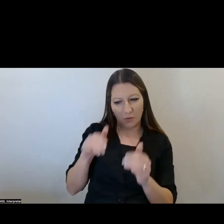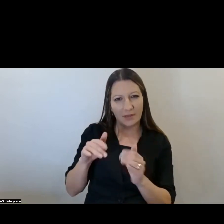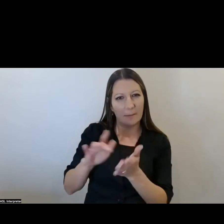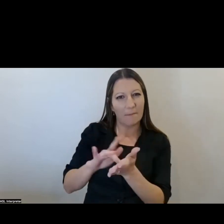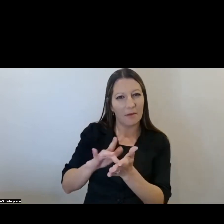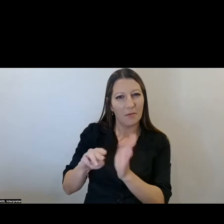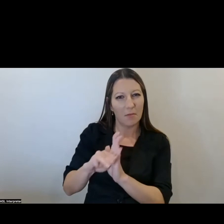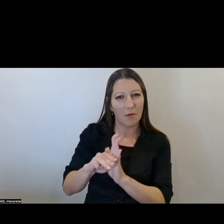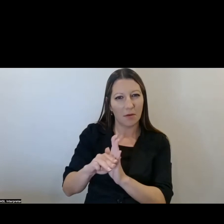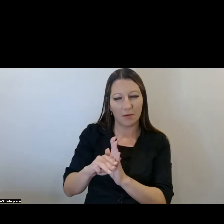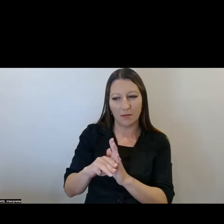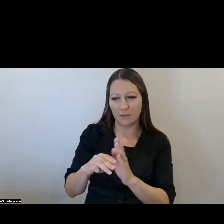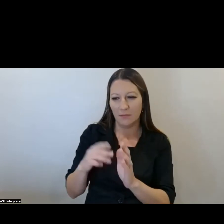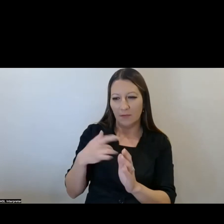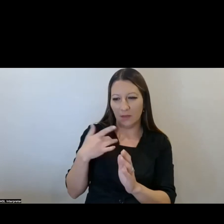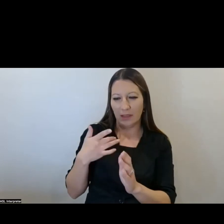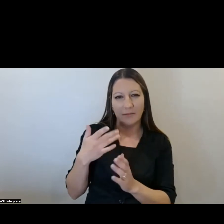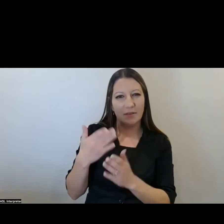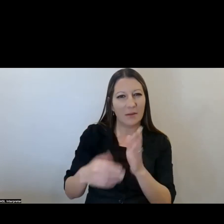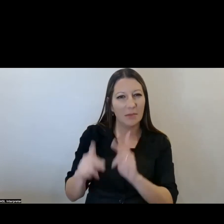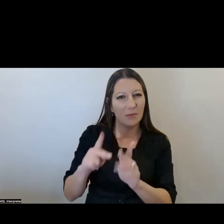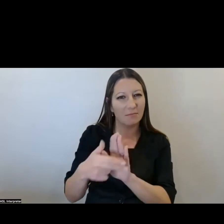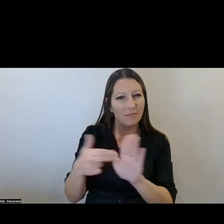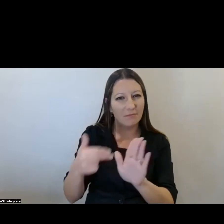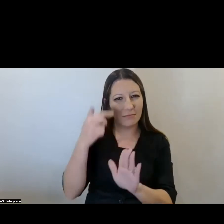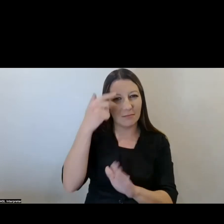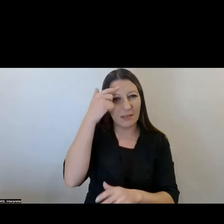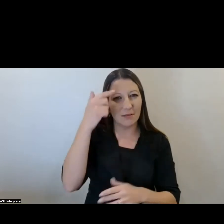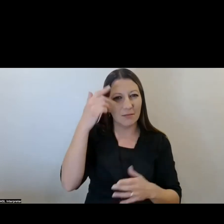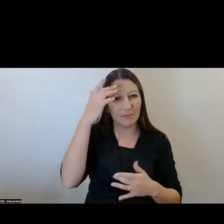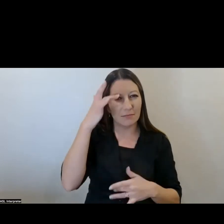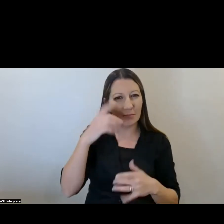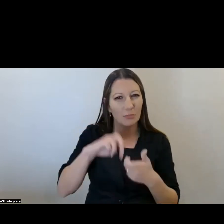So I also